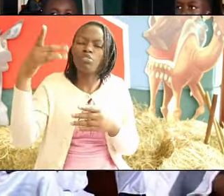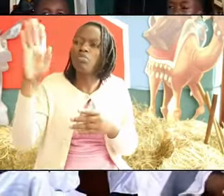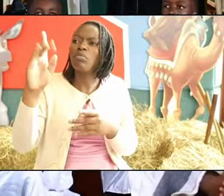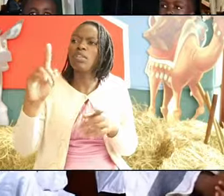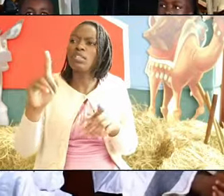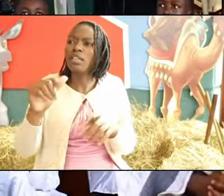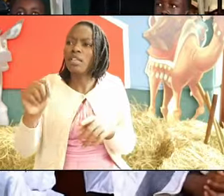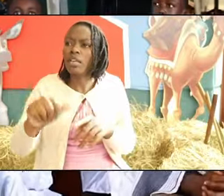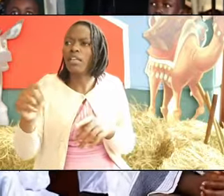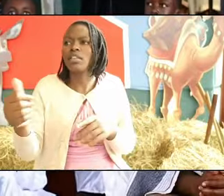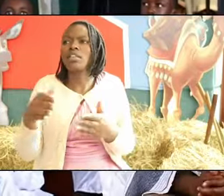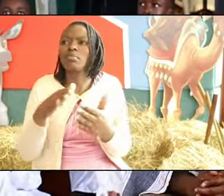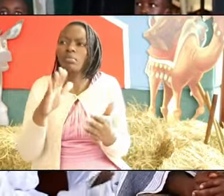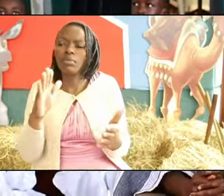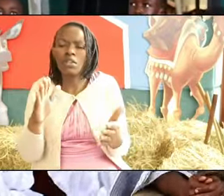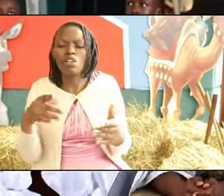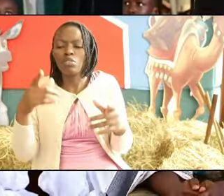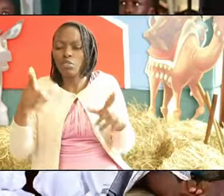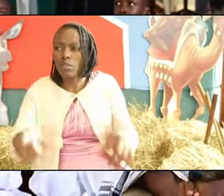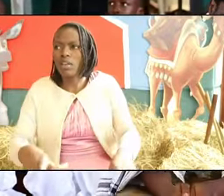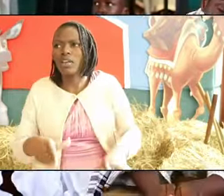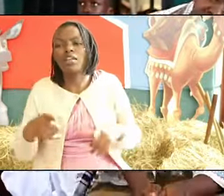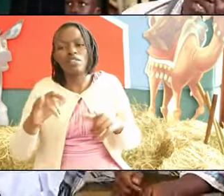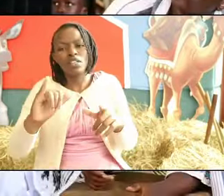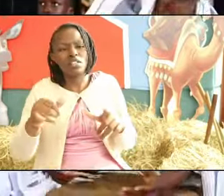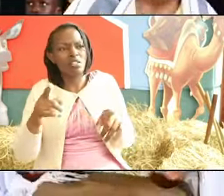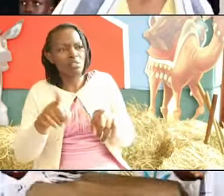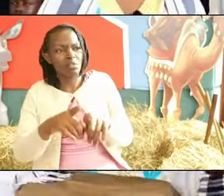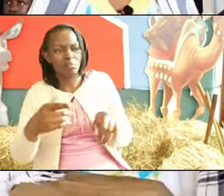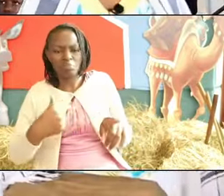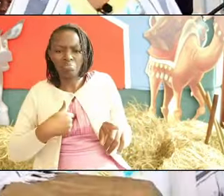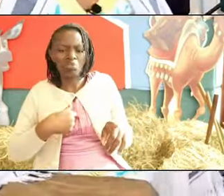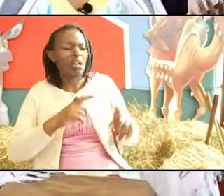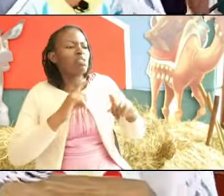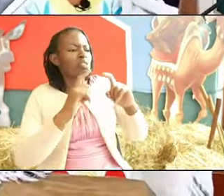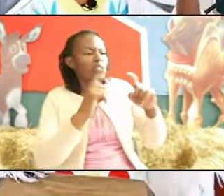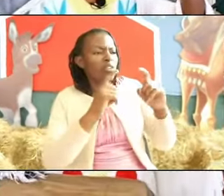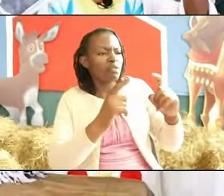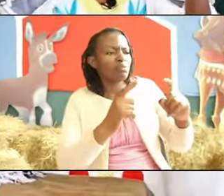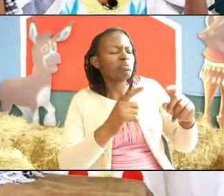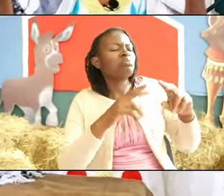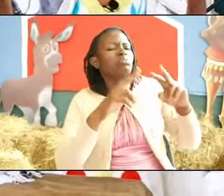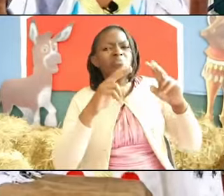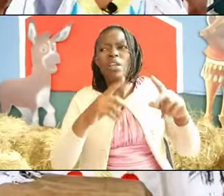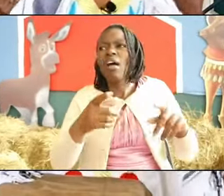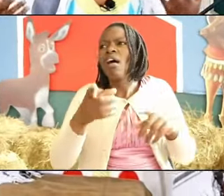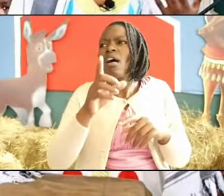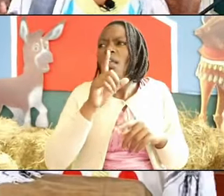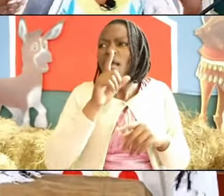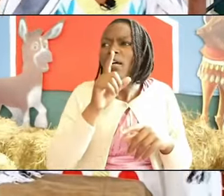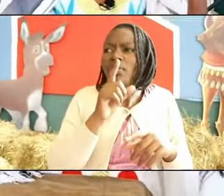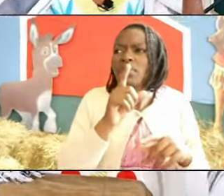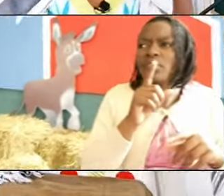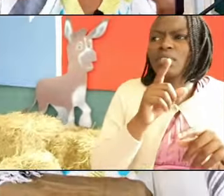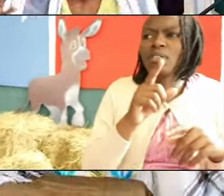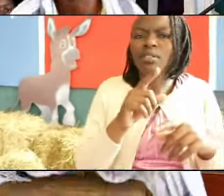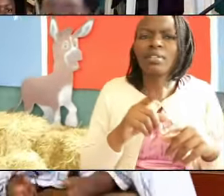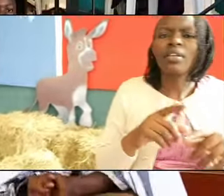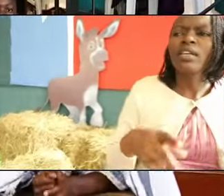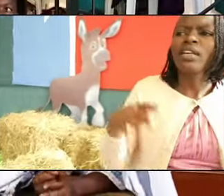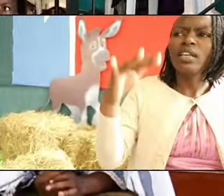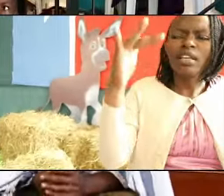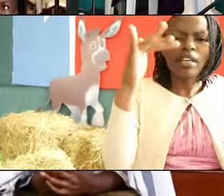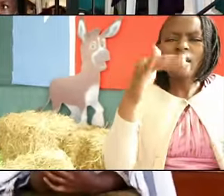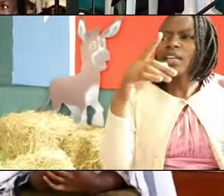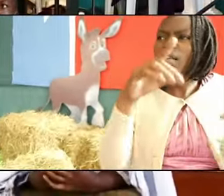just like me. My soul is exceedingly sorrowful, even unto death.